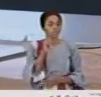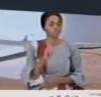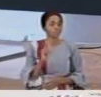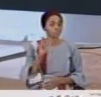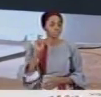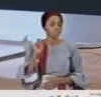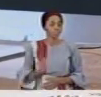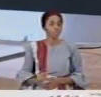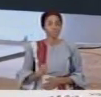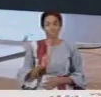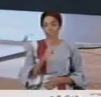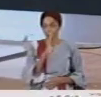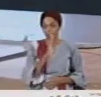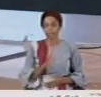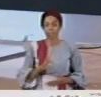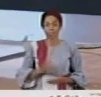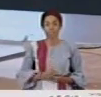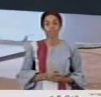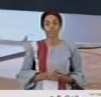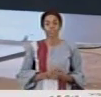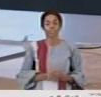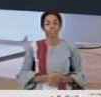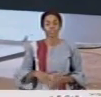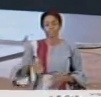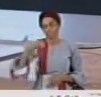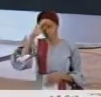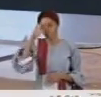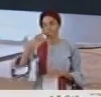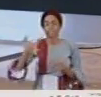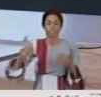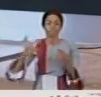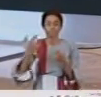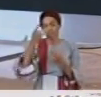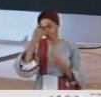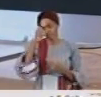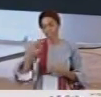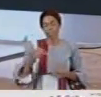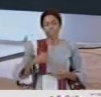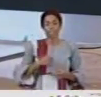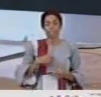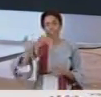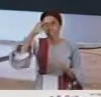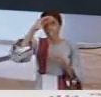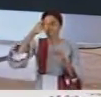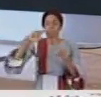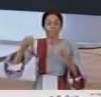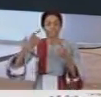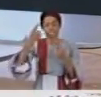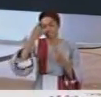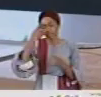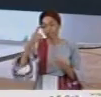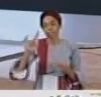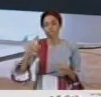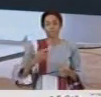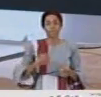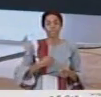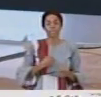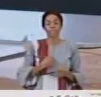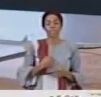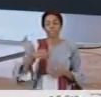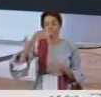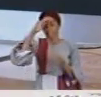again. All the way to Calvary he went for me. Jesus went for